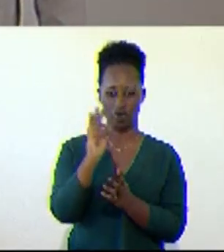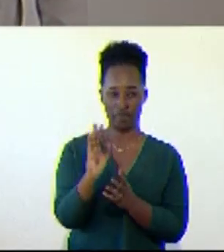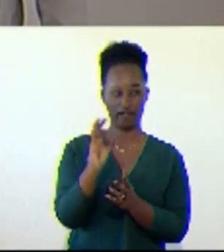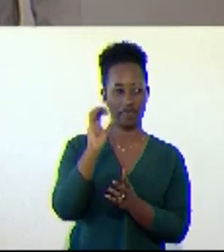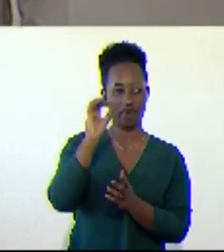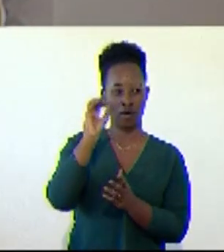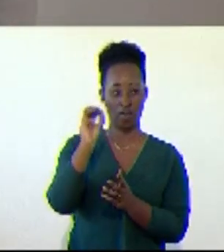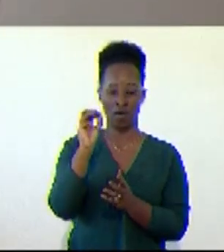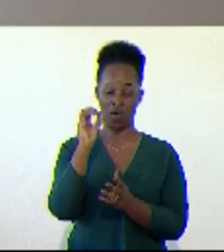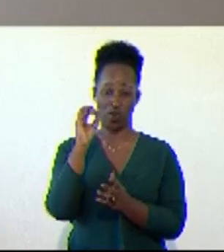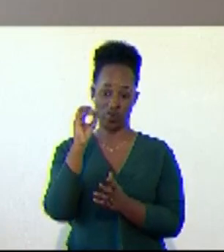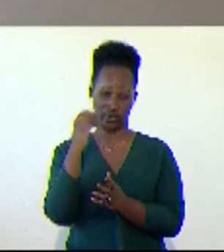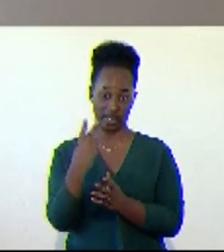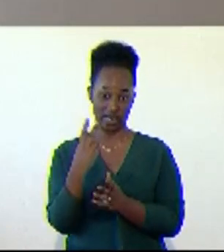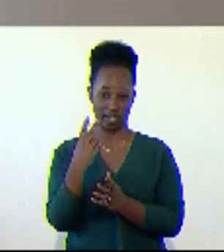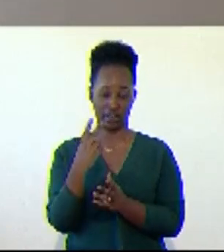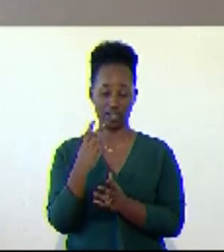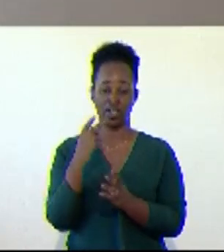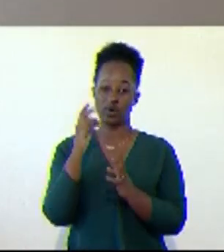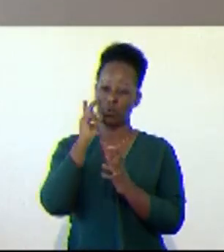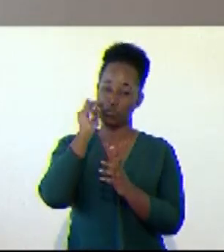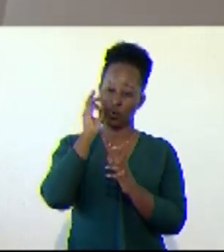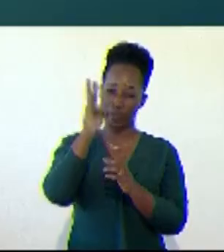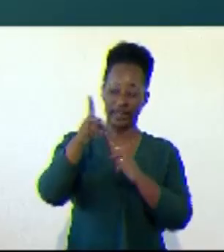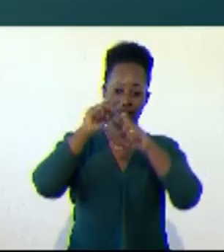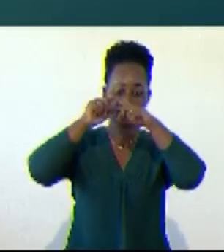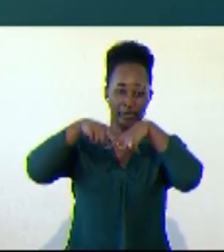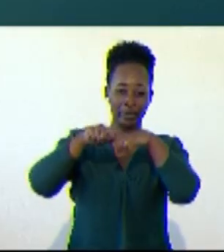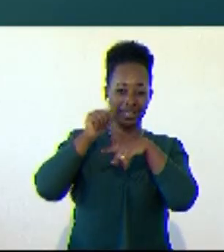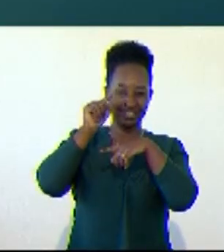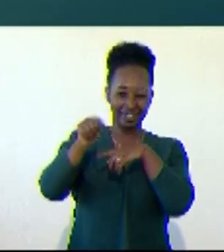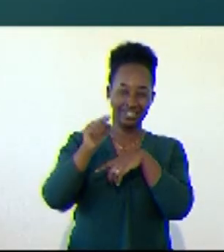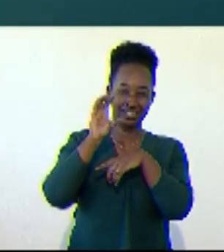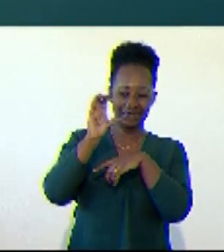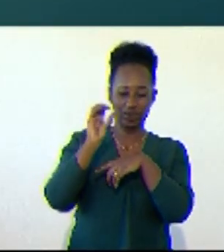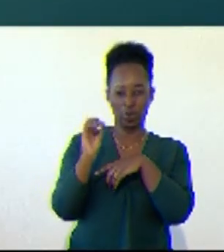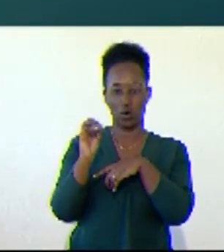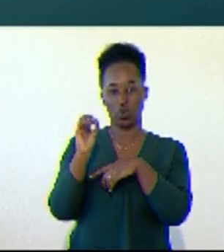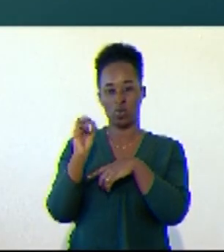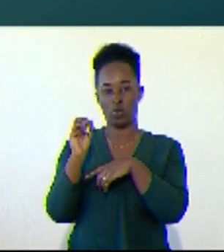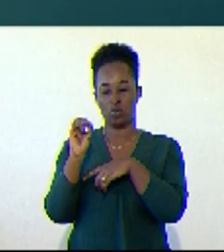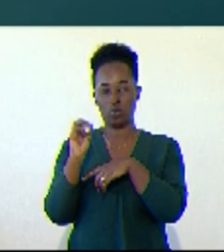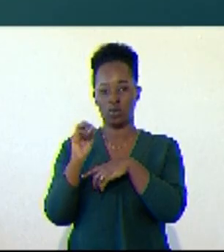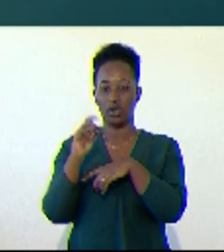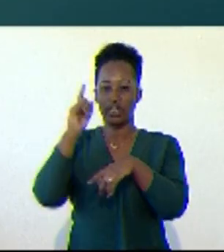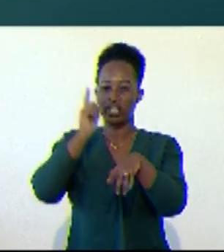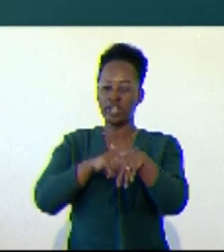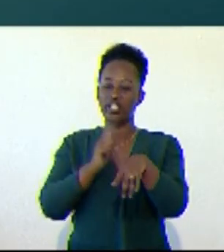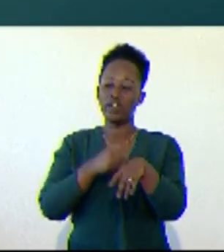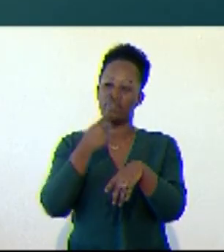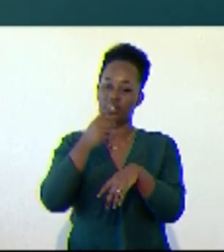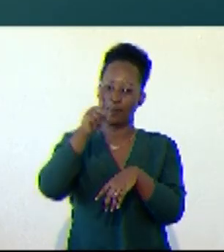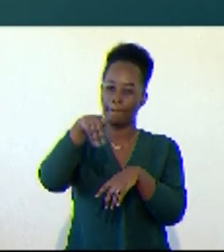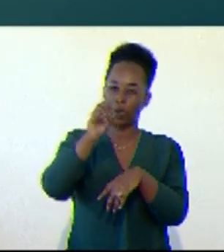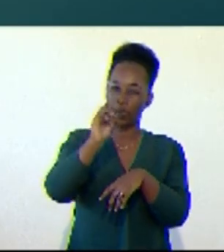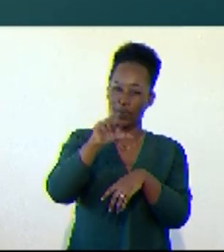the reaction will depend on the polarity of this carbon-oxygen bond. When we say polarity, you understand what it means.